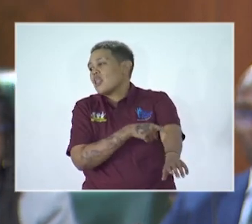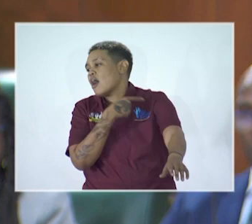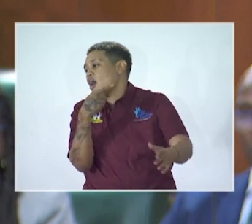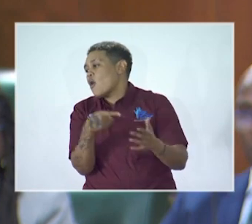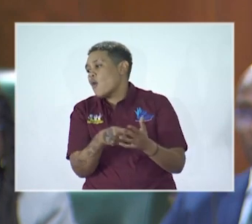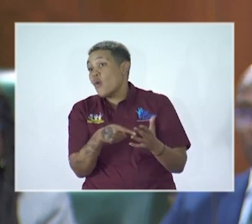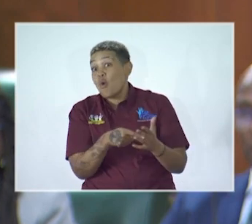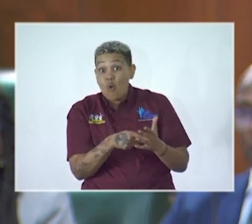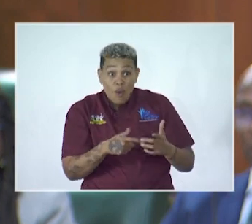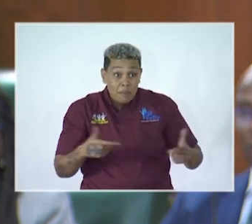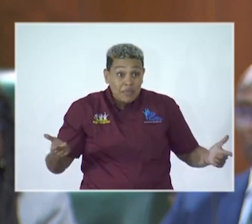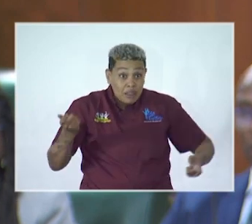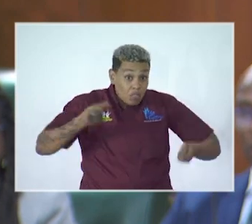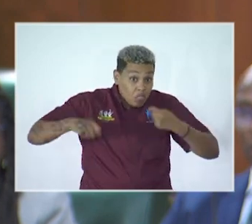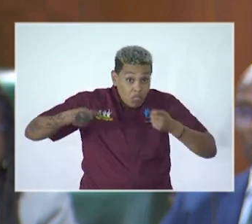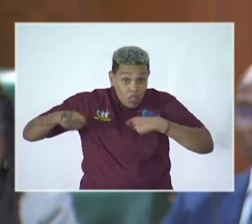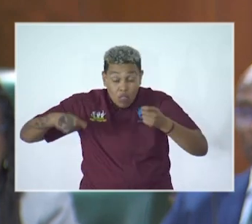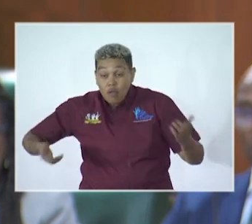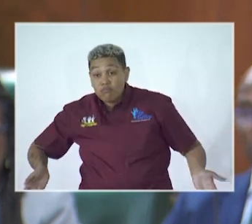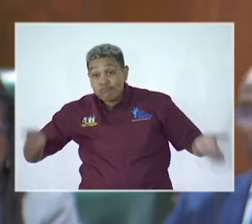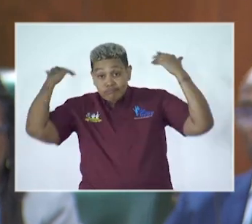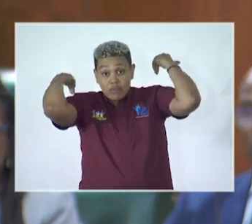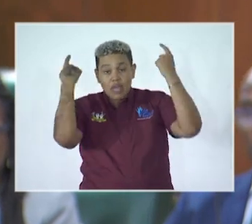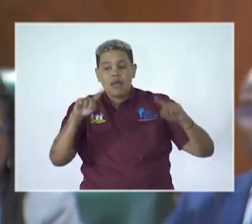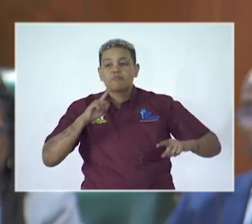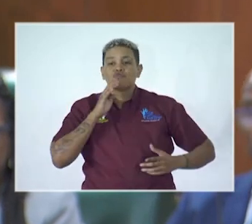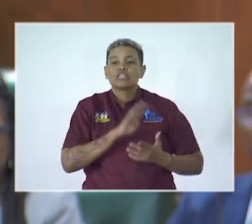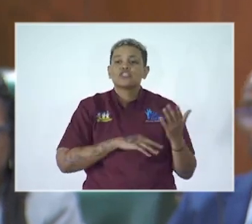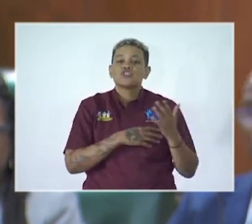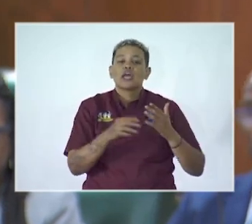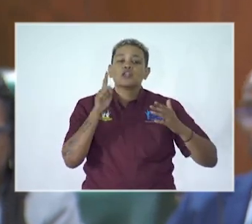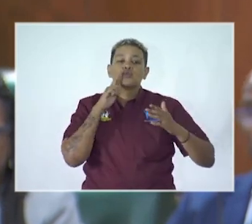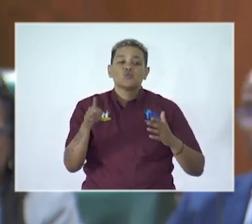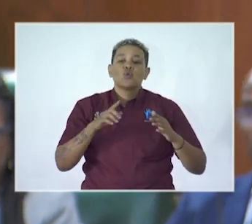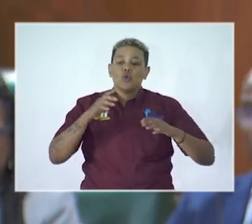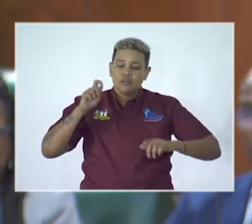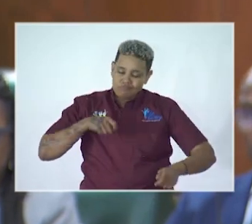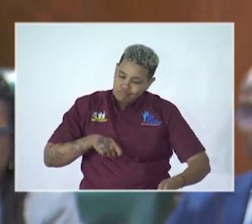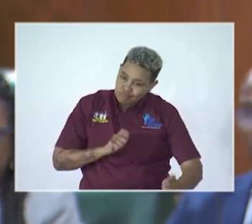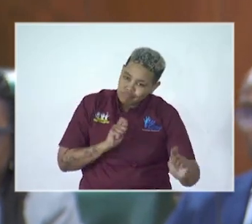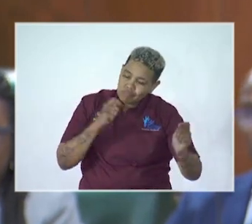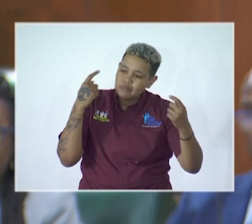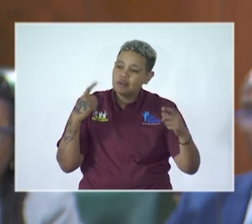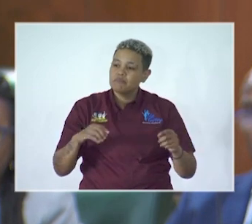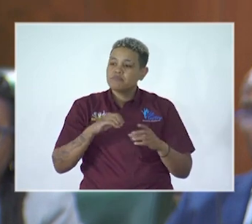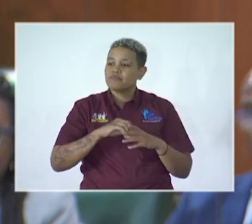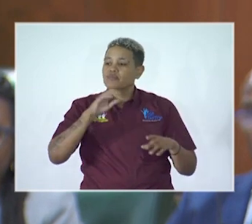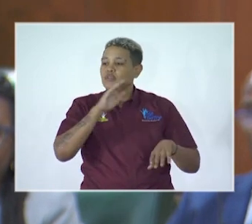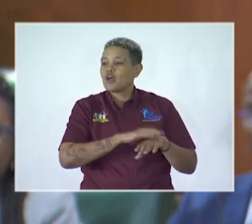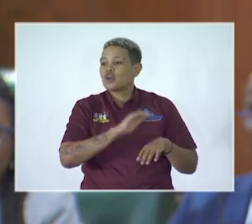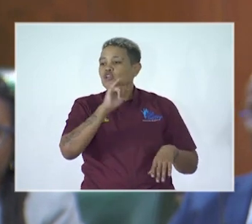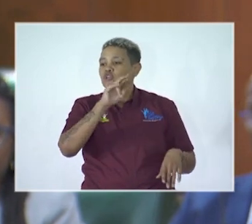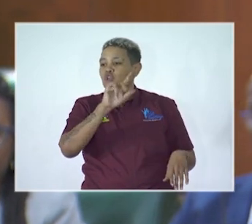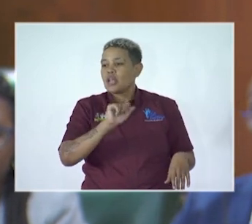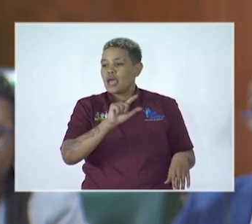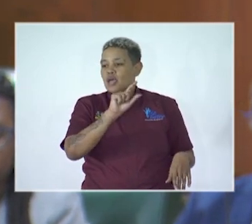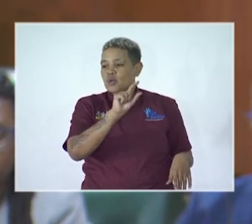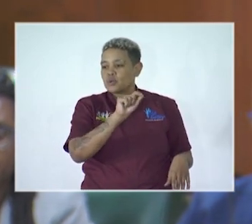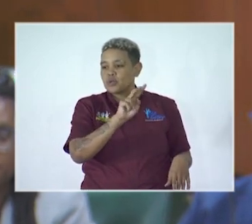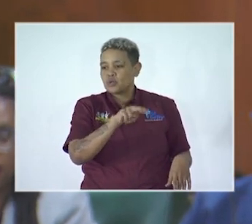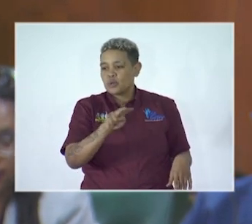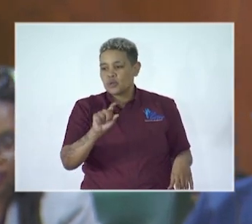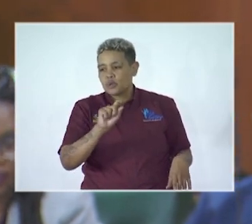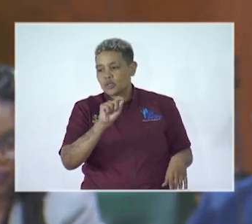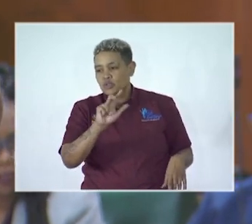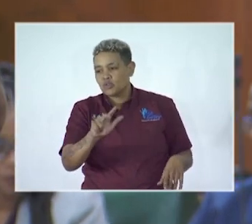for major overhaul, Madam Speaker, is scheduled to break ground on July